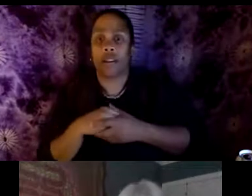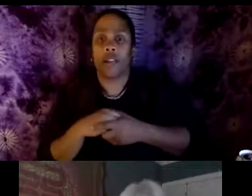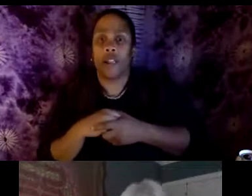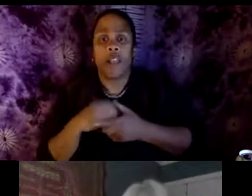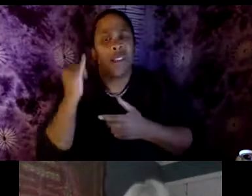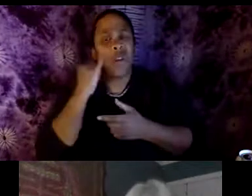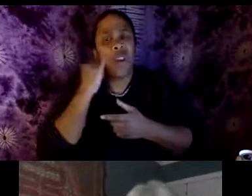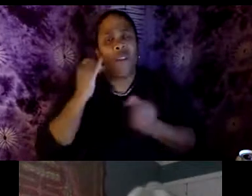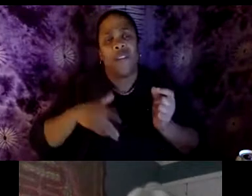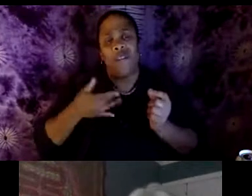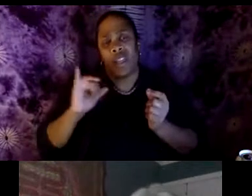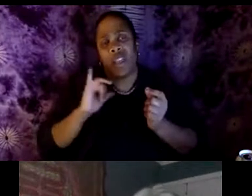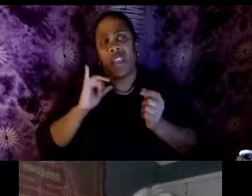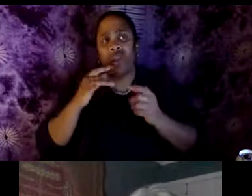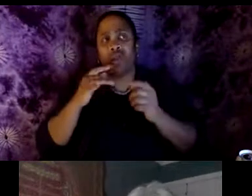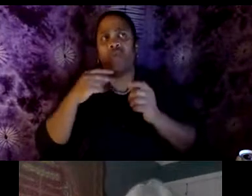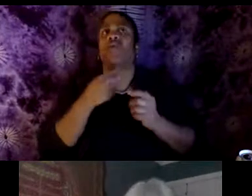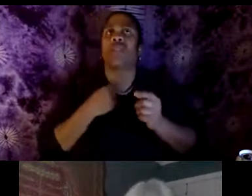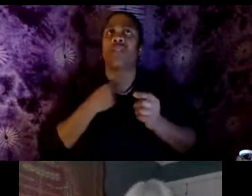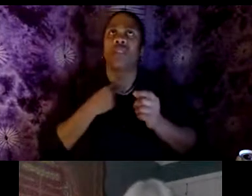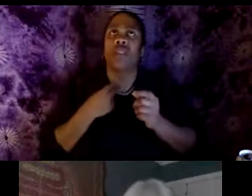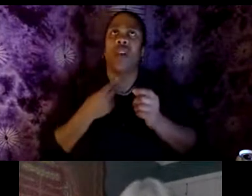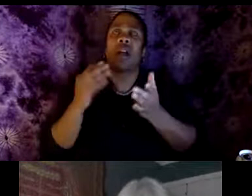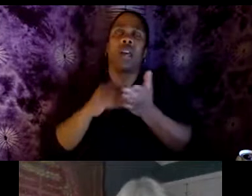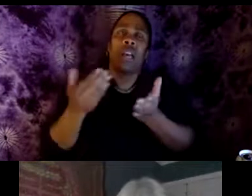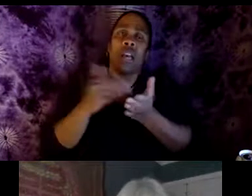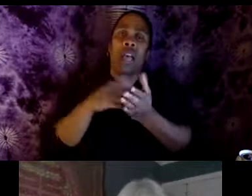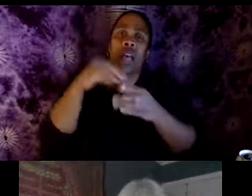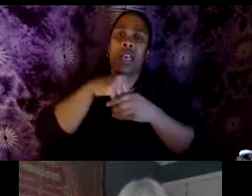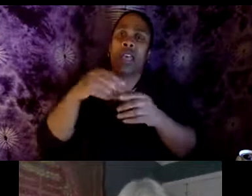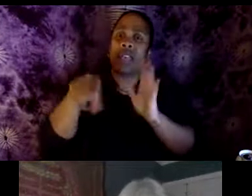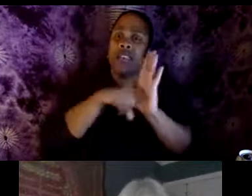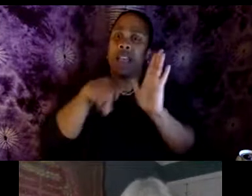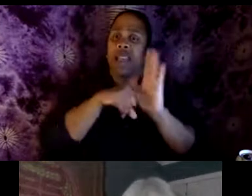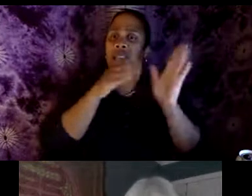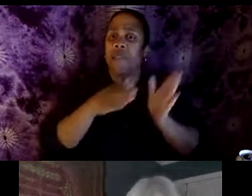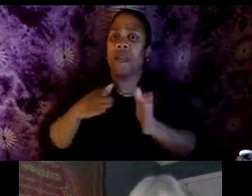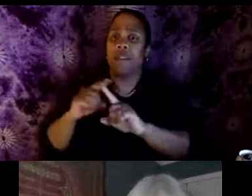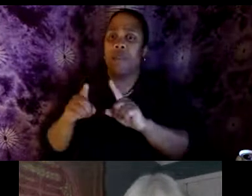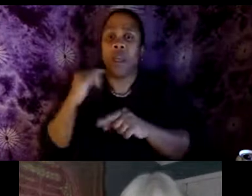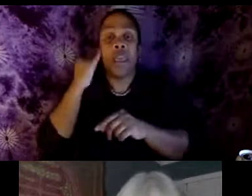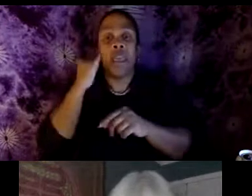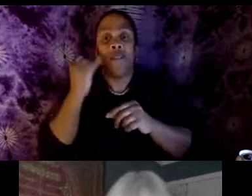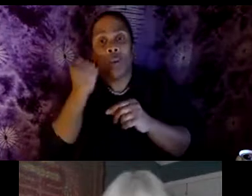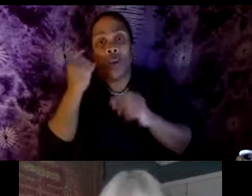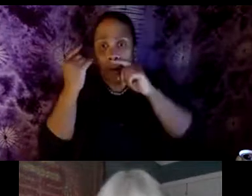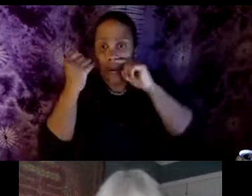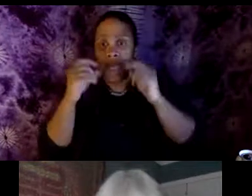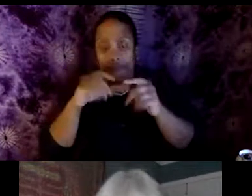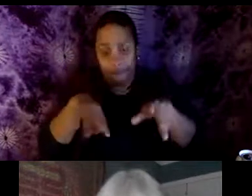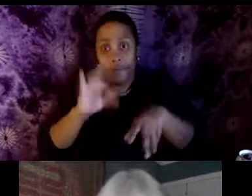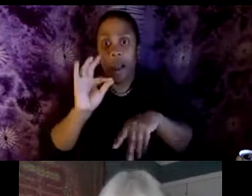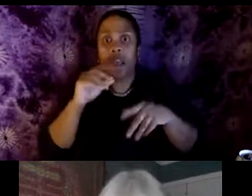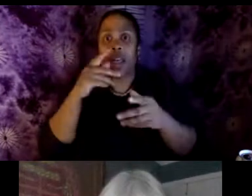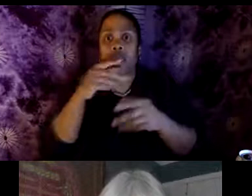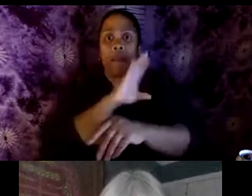you're stuck in these negative patterns, that once you discover the power of energy medicine, you know that there's so much more beyond